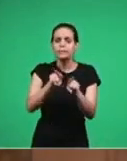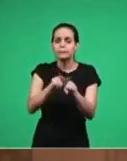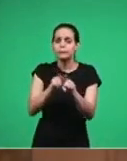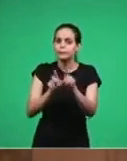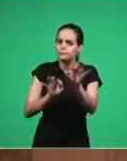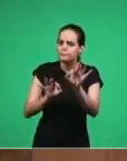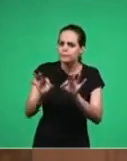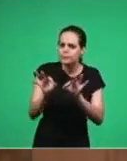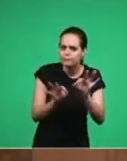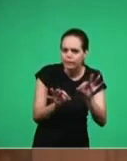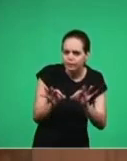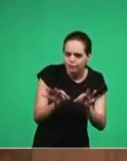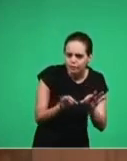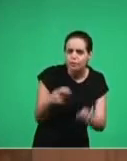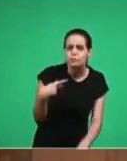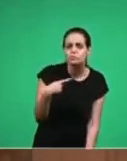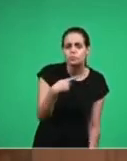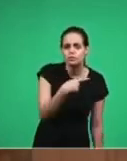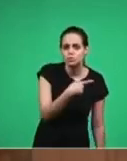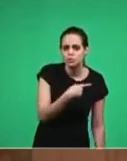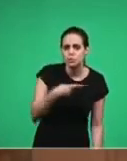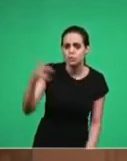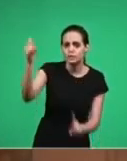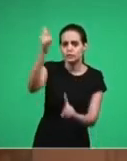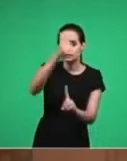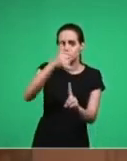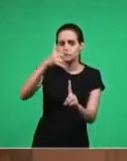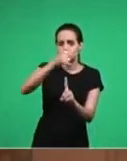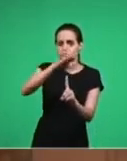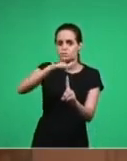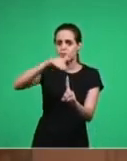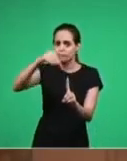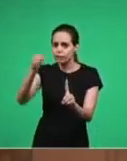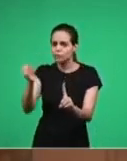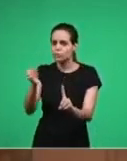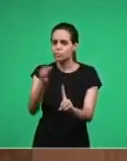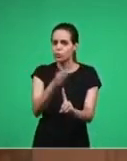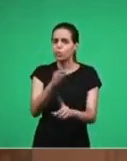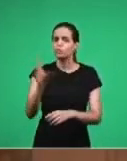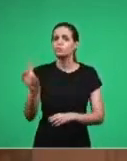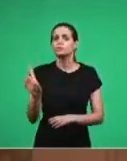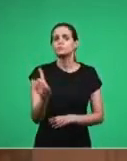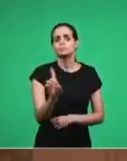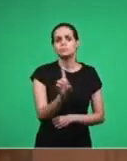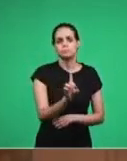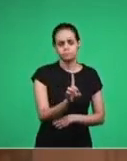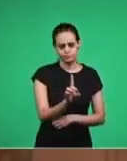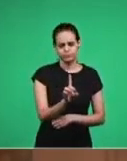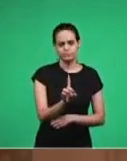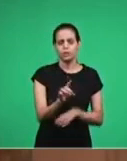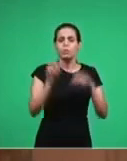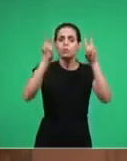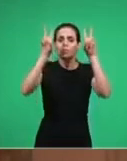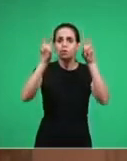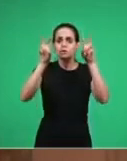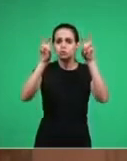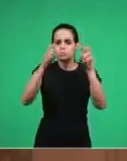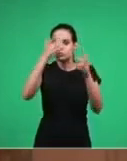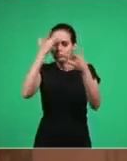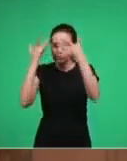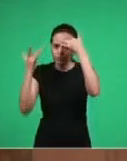of the Lord and the message of his return. Because this is what we're here for. And we have to each and every day